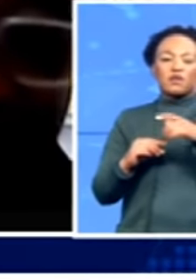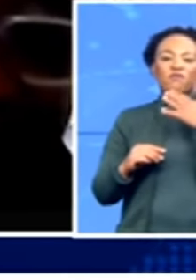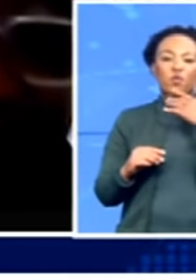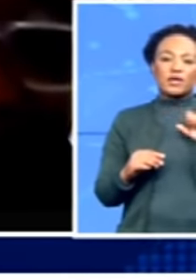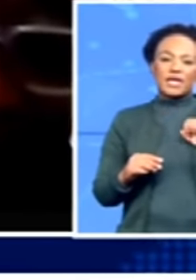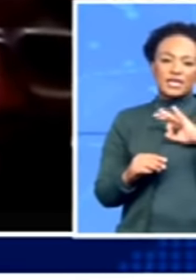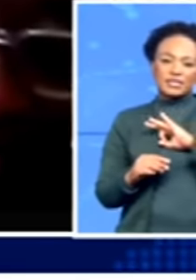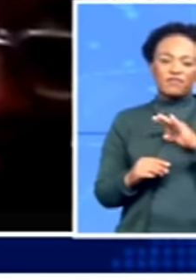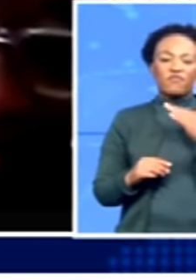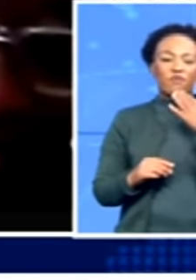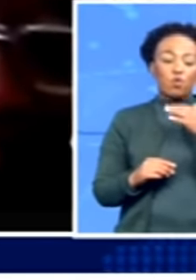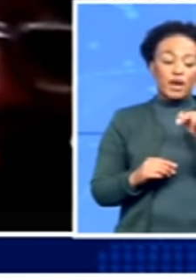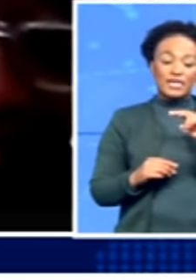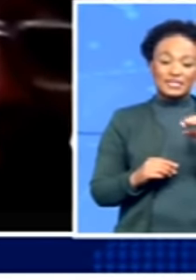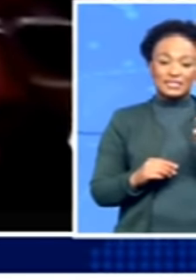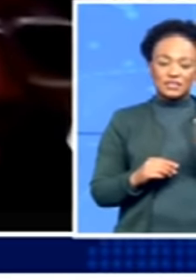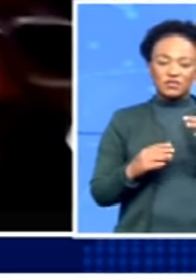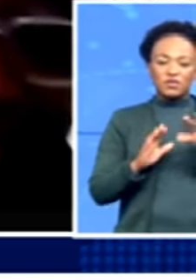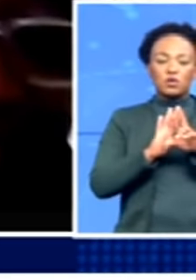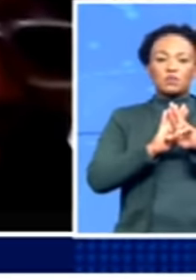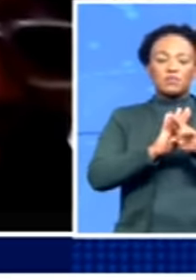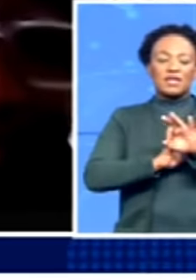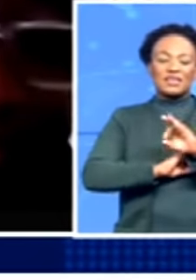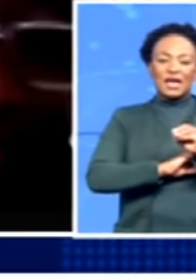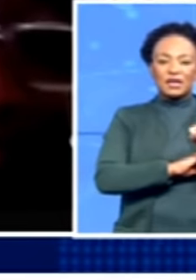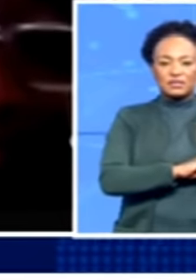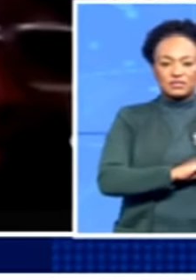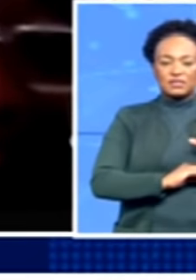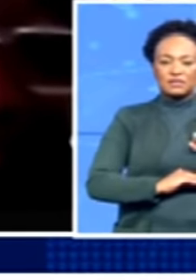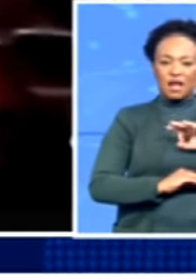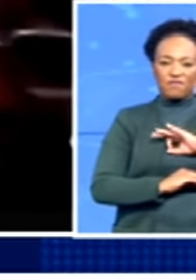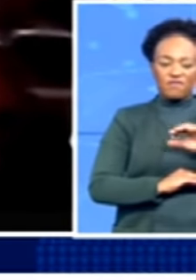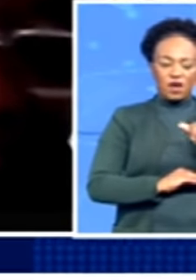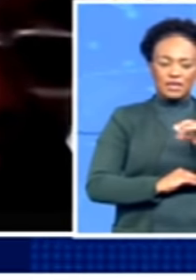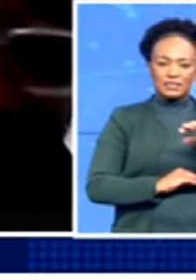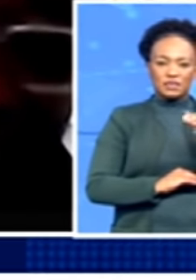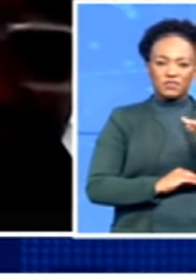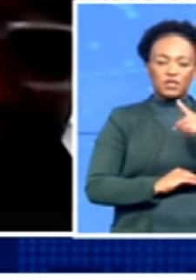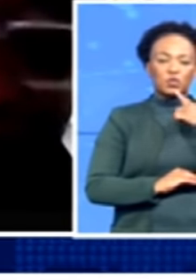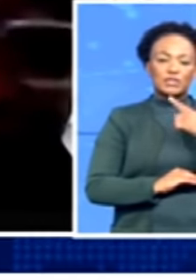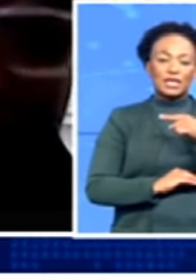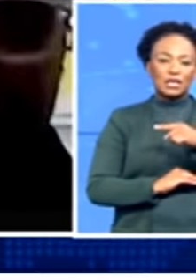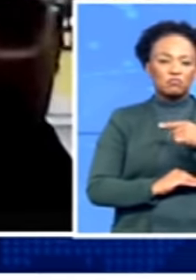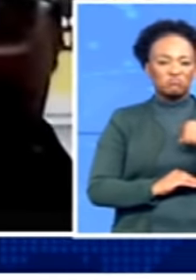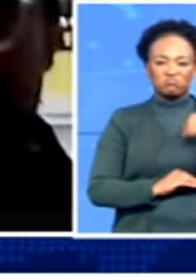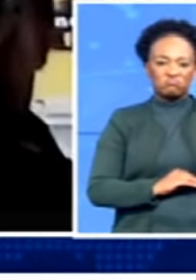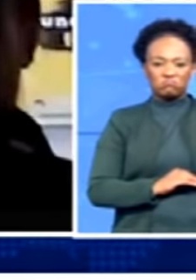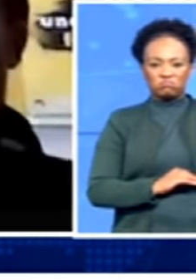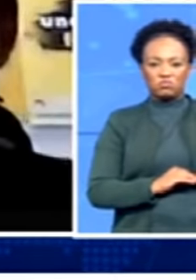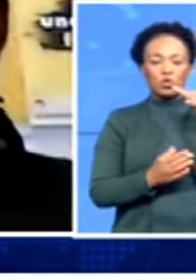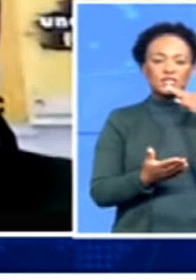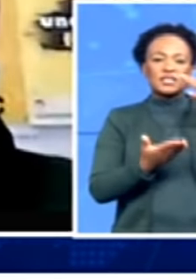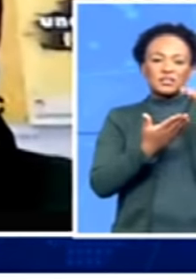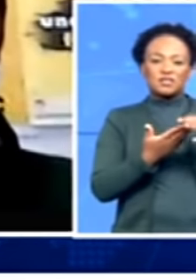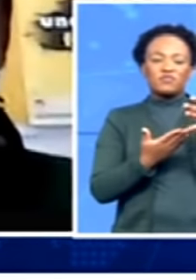about 300 ANC staff members. And he says that they reject some of the suggestions that the mother body has